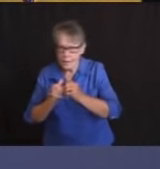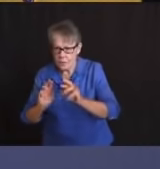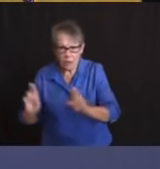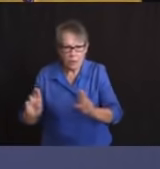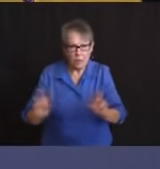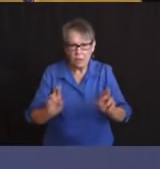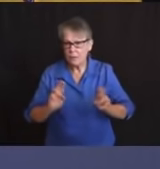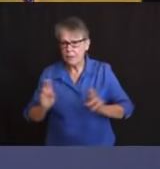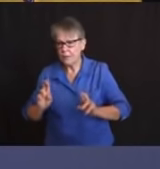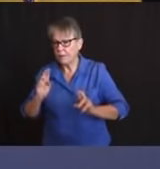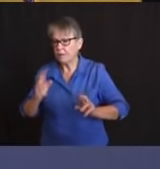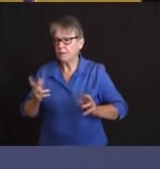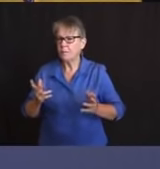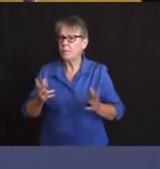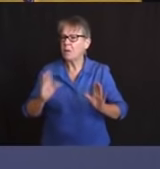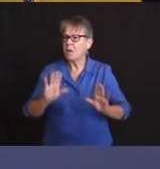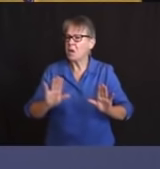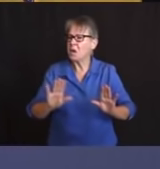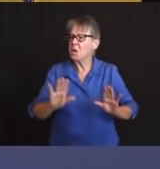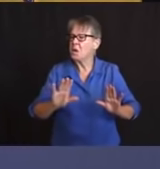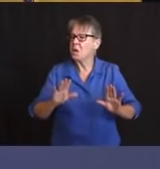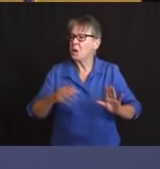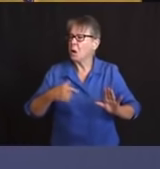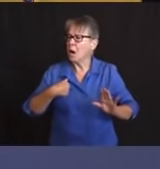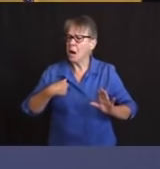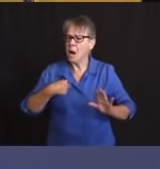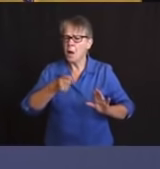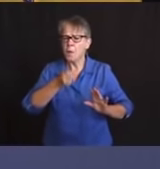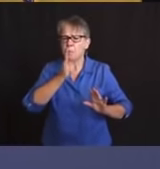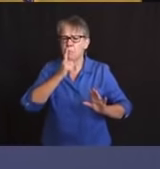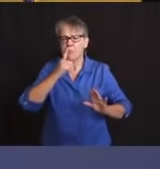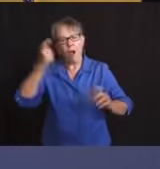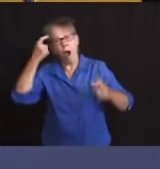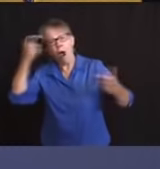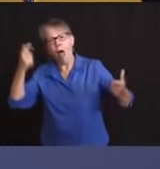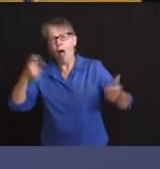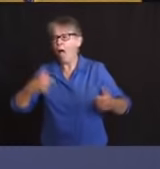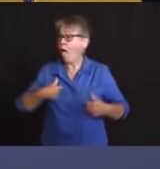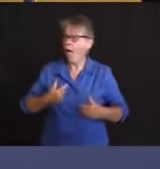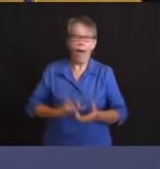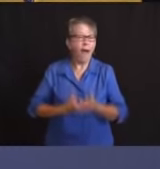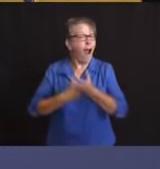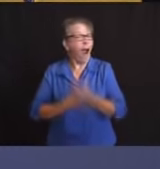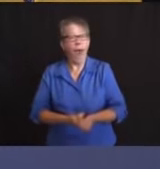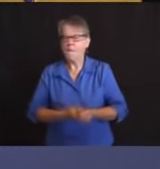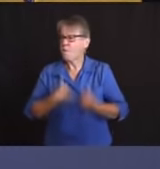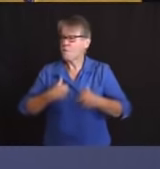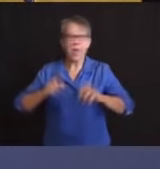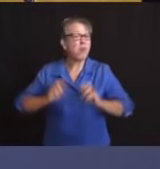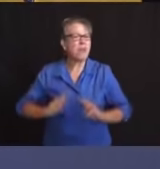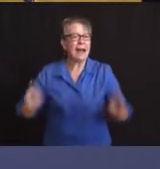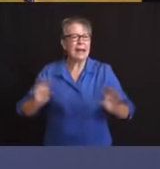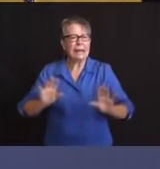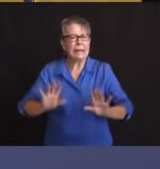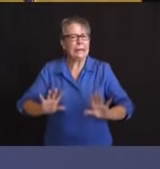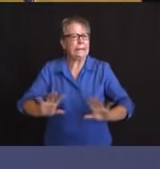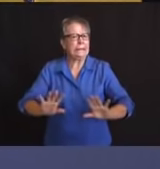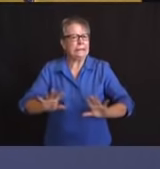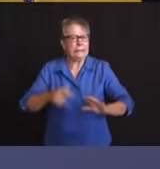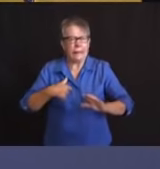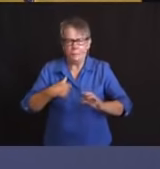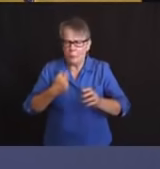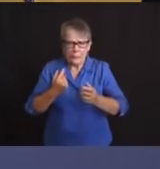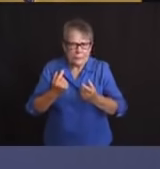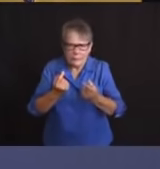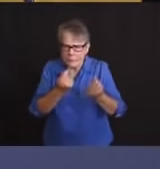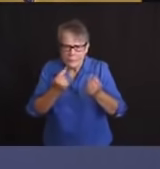there is a second wave successfully. Again, the good news is there's a lot of movement on therapeutics. There's a lot of movement on vaccines. And so this is,